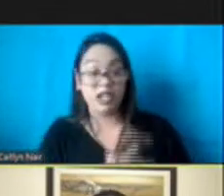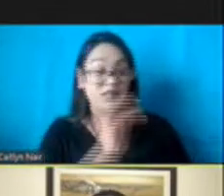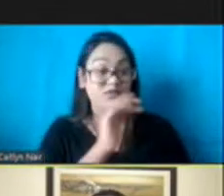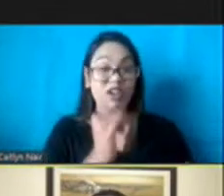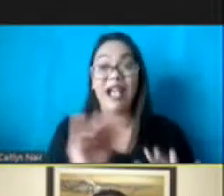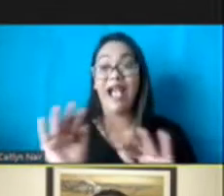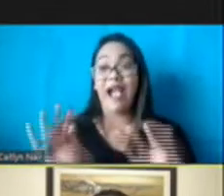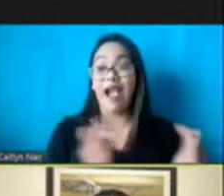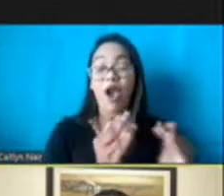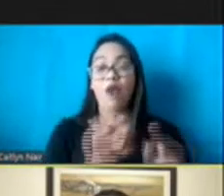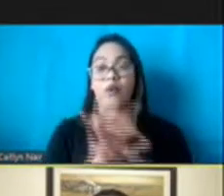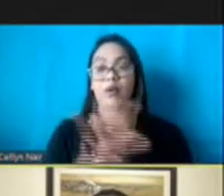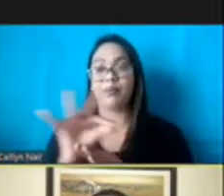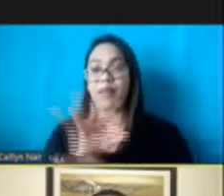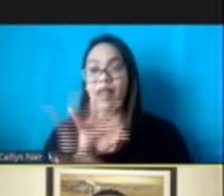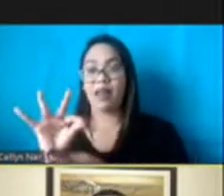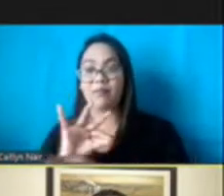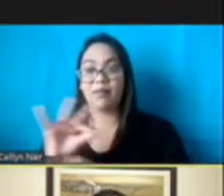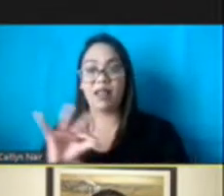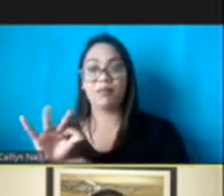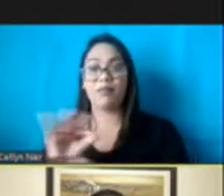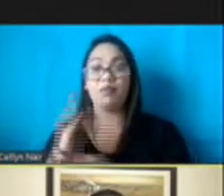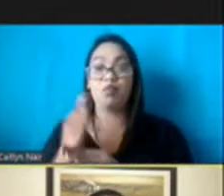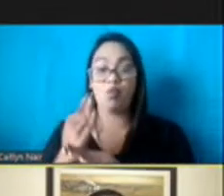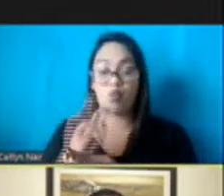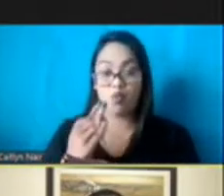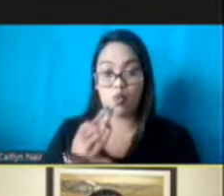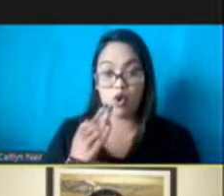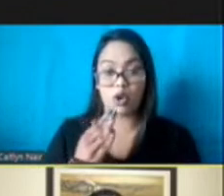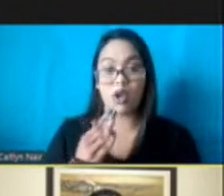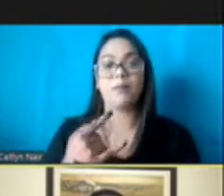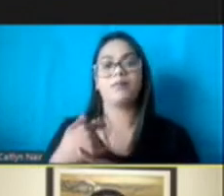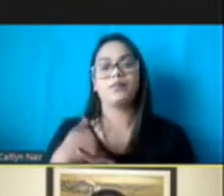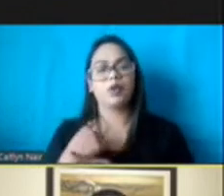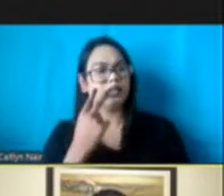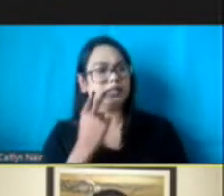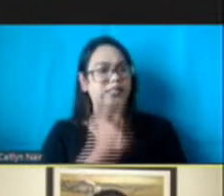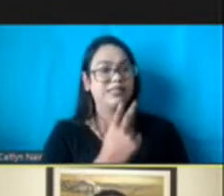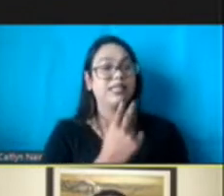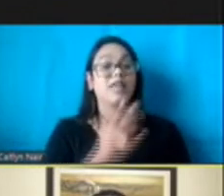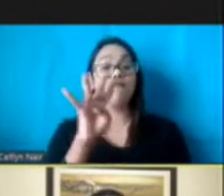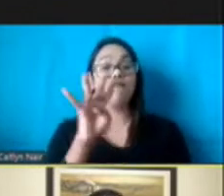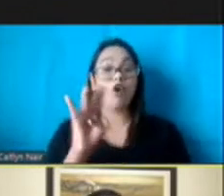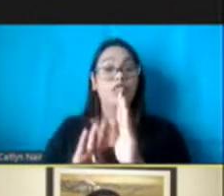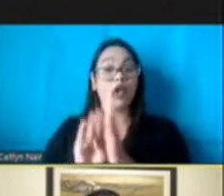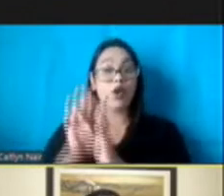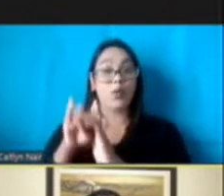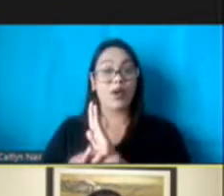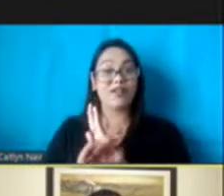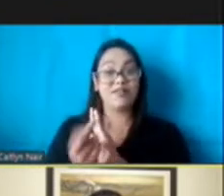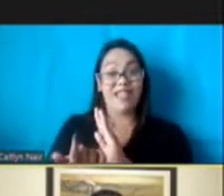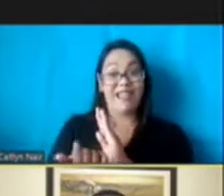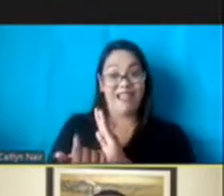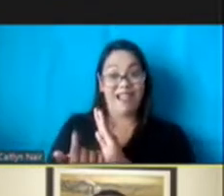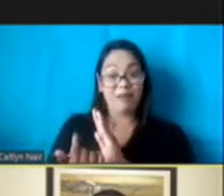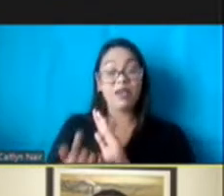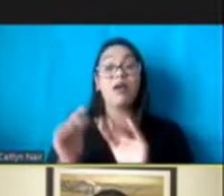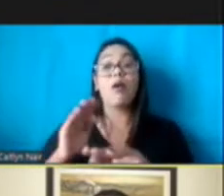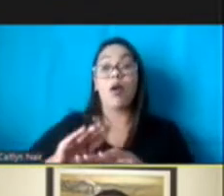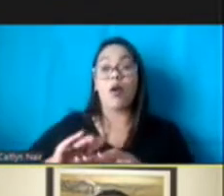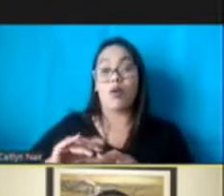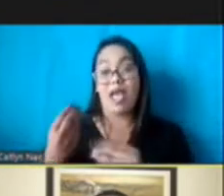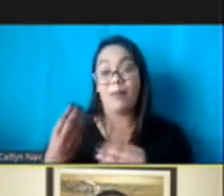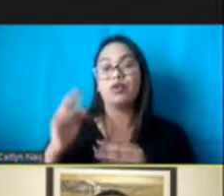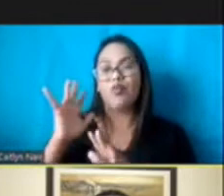We've activated it in a stepwise way. We trigger it, and we will mitigate the impact of the fourth wave. Our biggest weapon remains